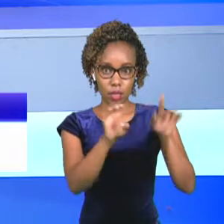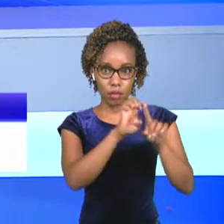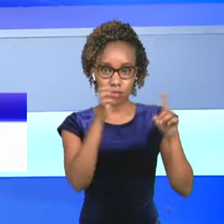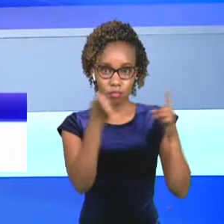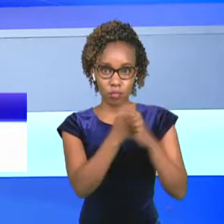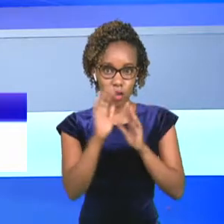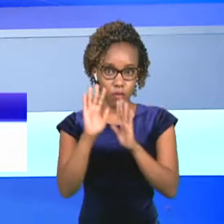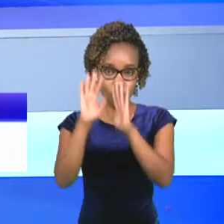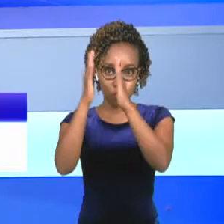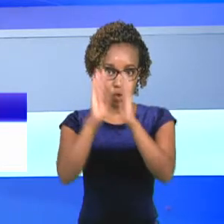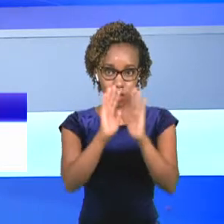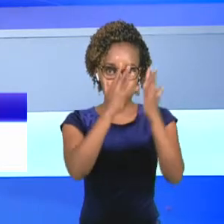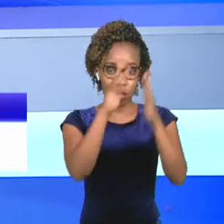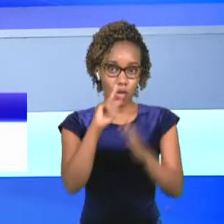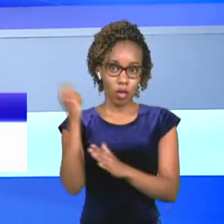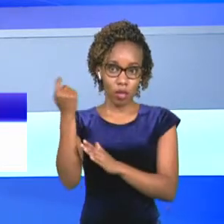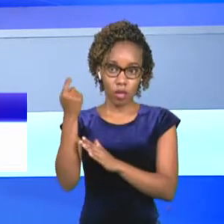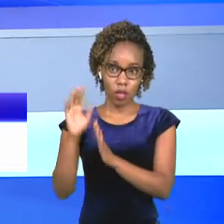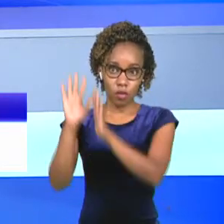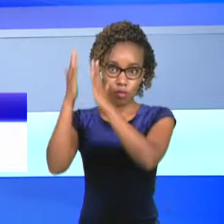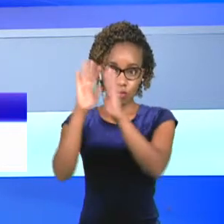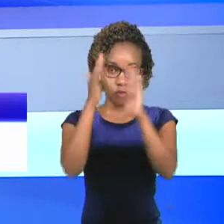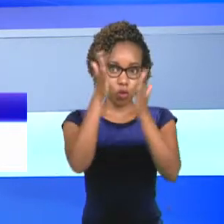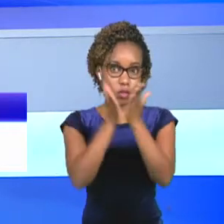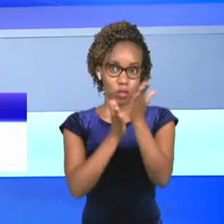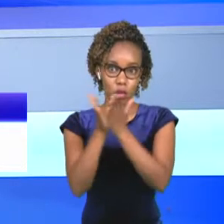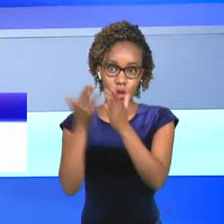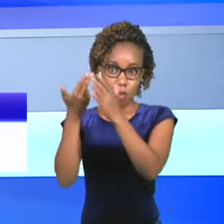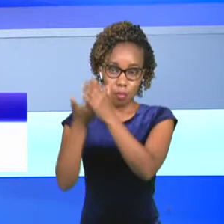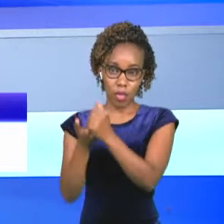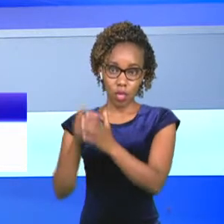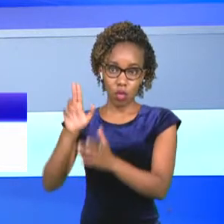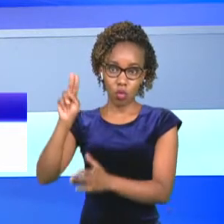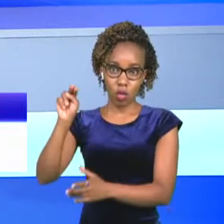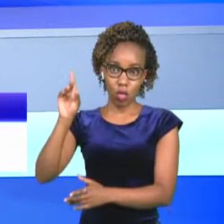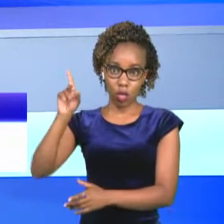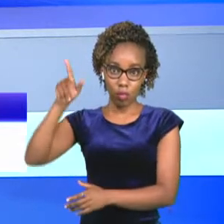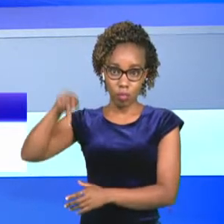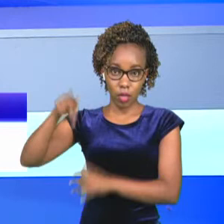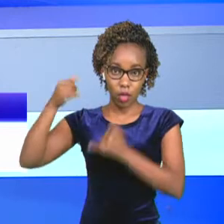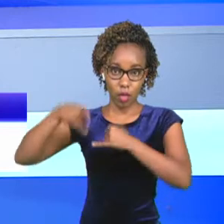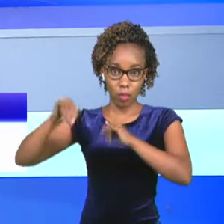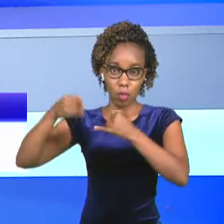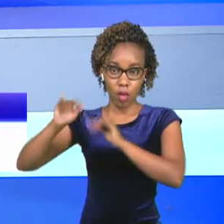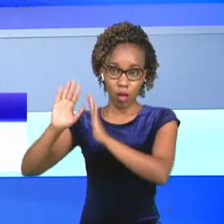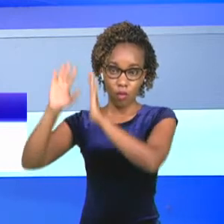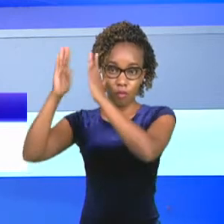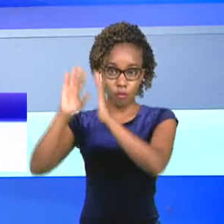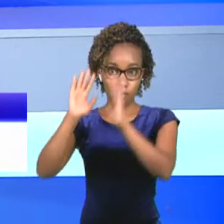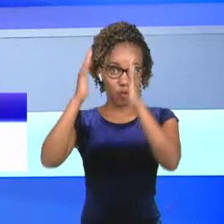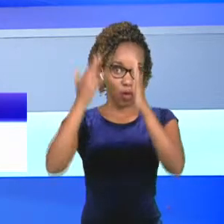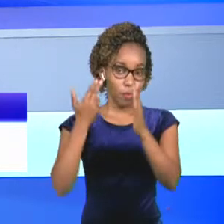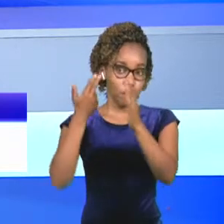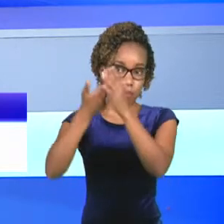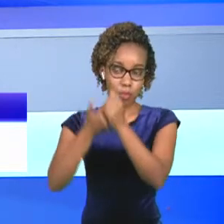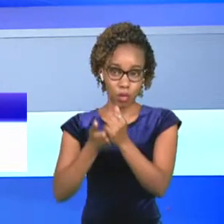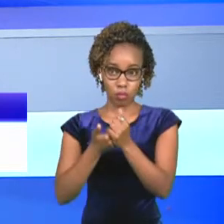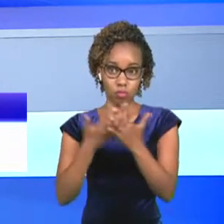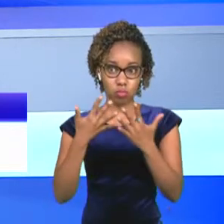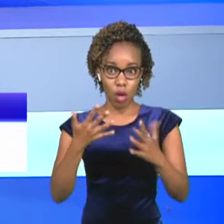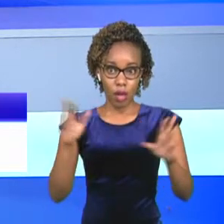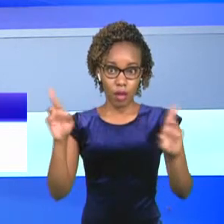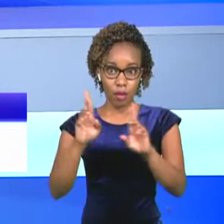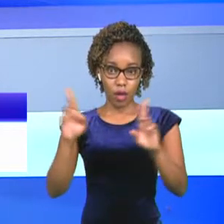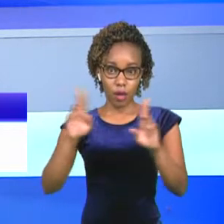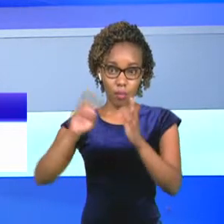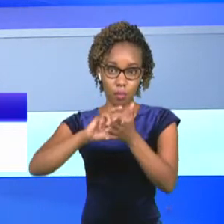and Forestry and the Kenya Forest Service, in partnership with the UNDP, are implementing the Forest Carbon Partnership Facility and Readiness